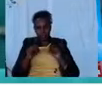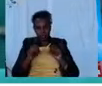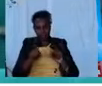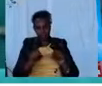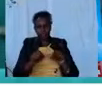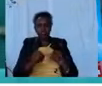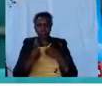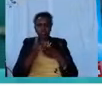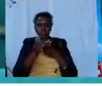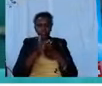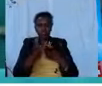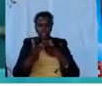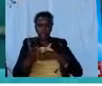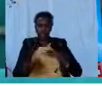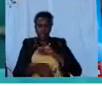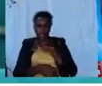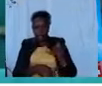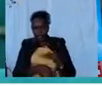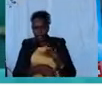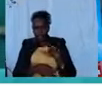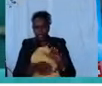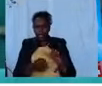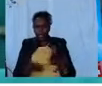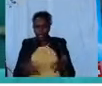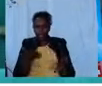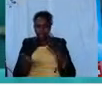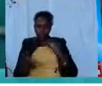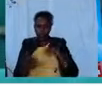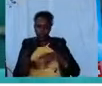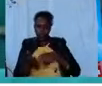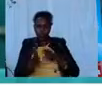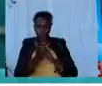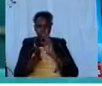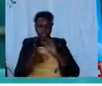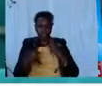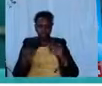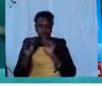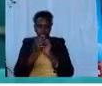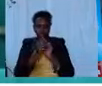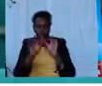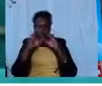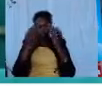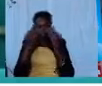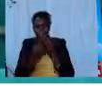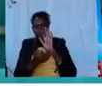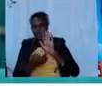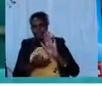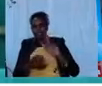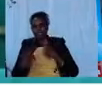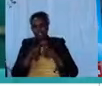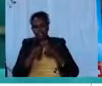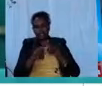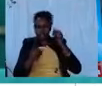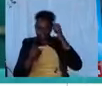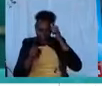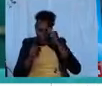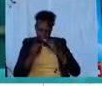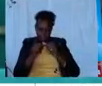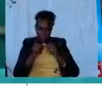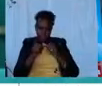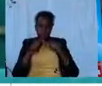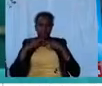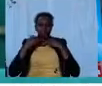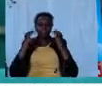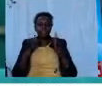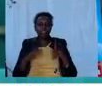this, our diocese, Heavenly Father, may you walk with him, together with his family. Remember the clergy of this diocese,